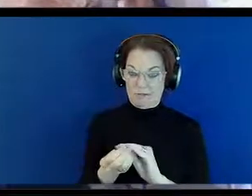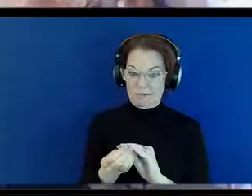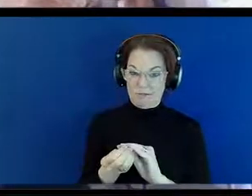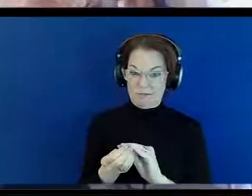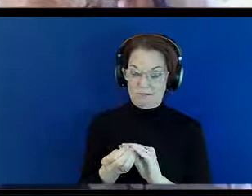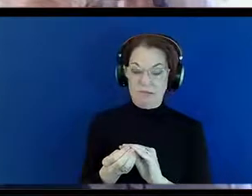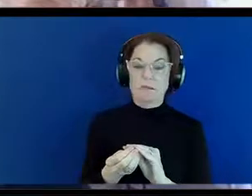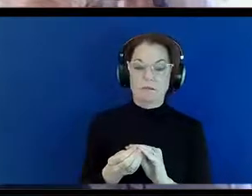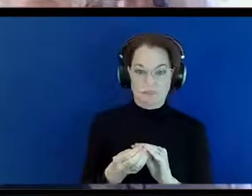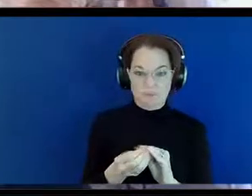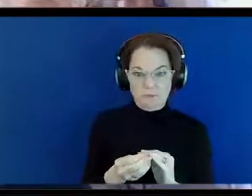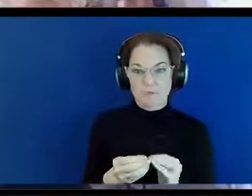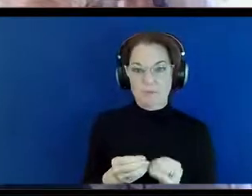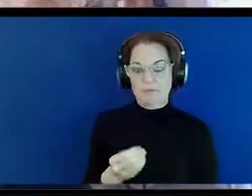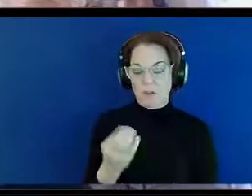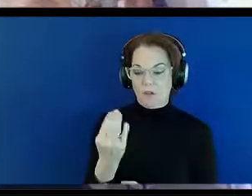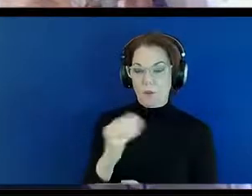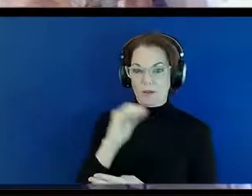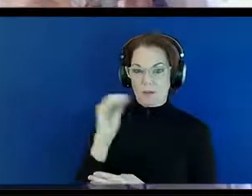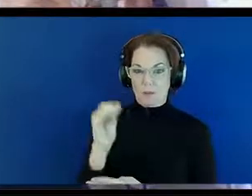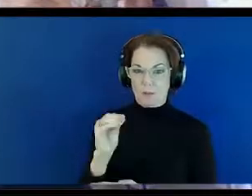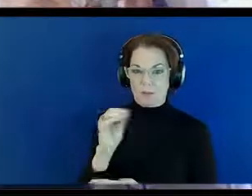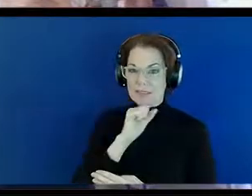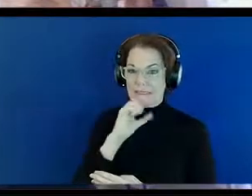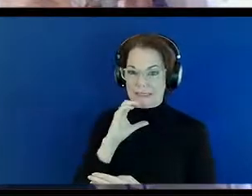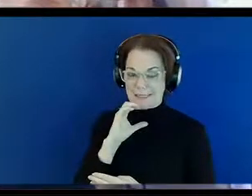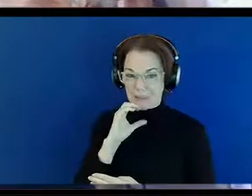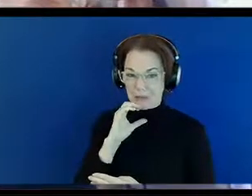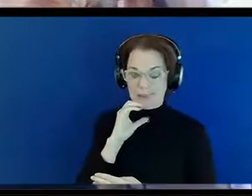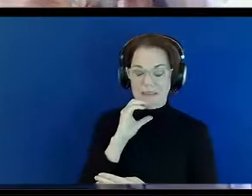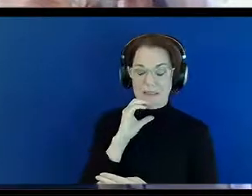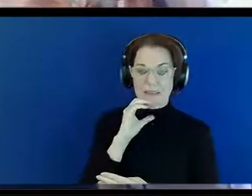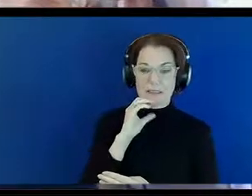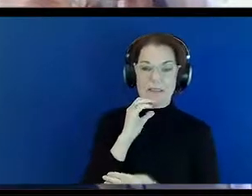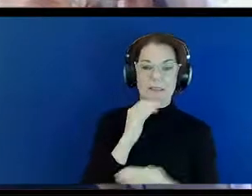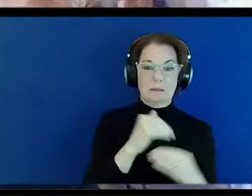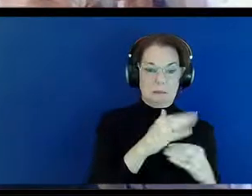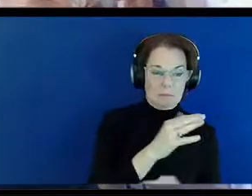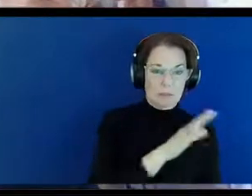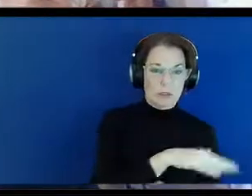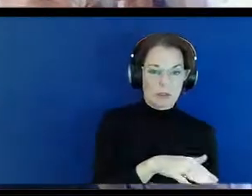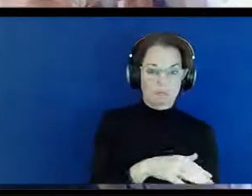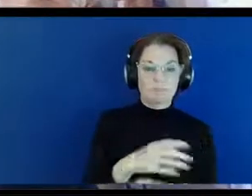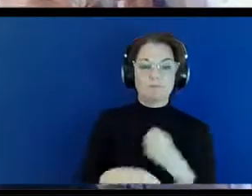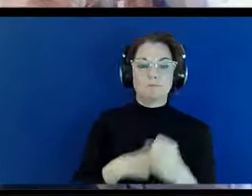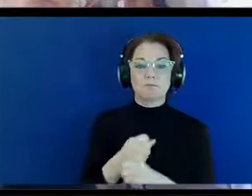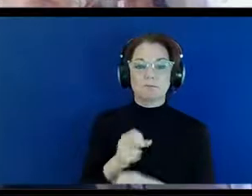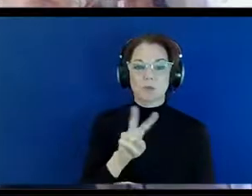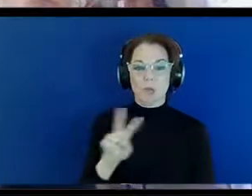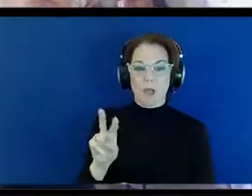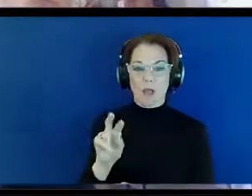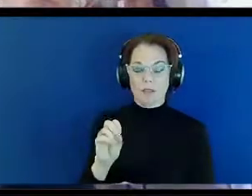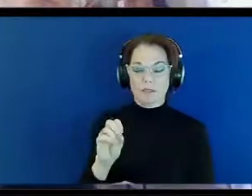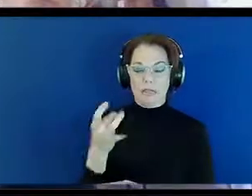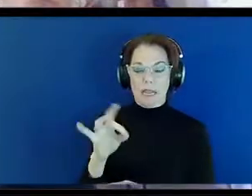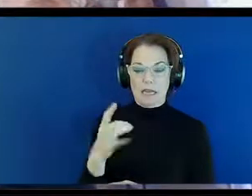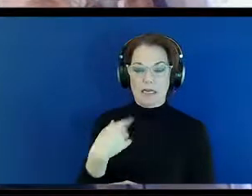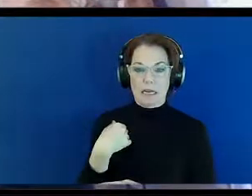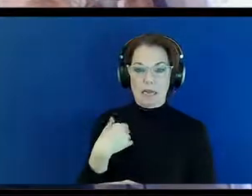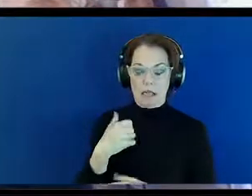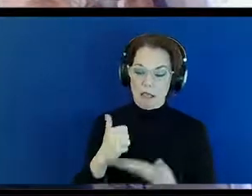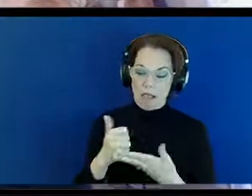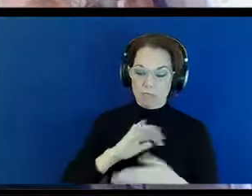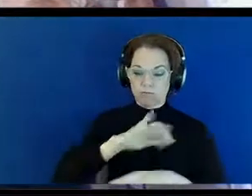were children and 14% were seniors. In 2018, I helped form a national parent coalition called Parents